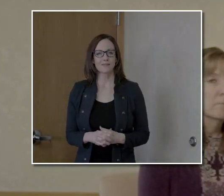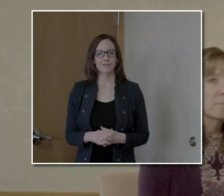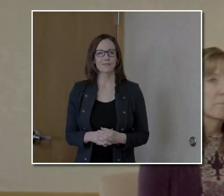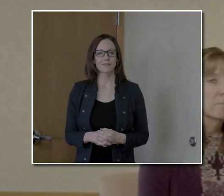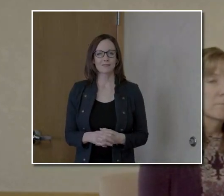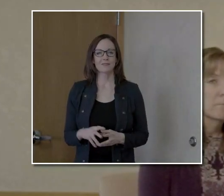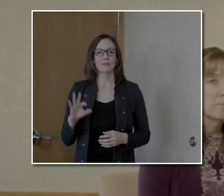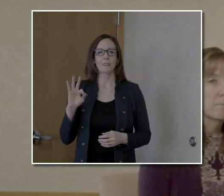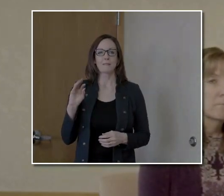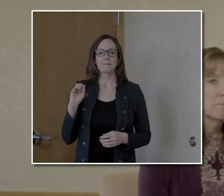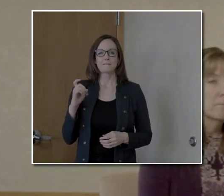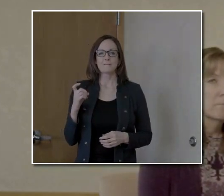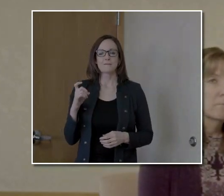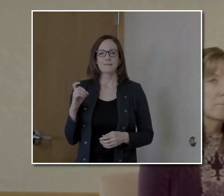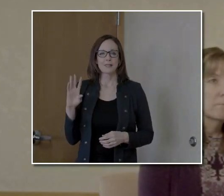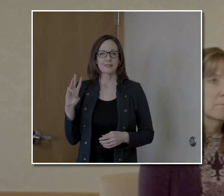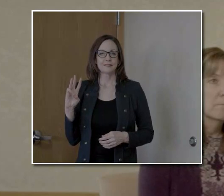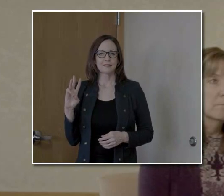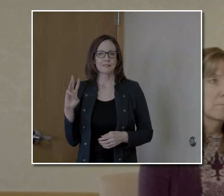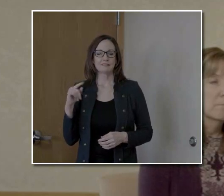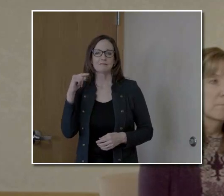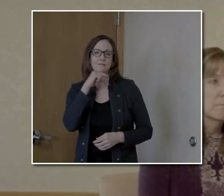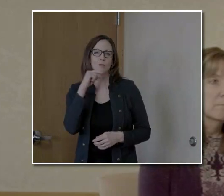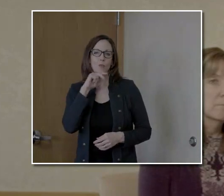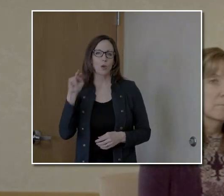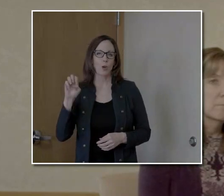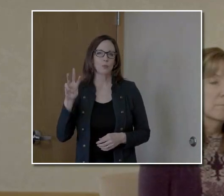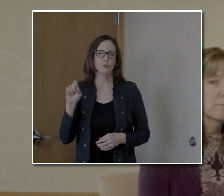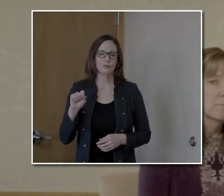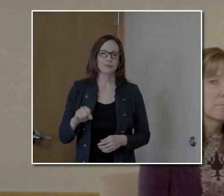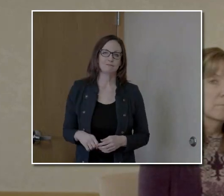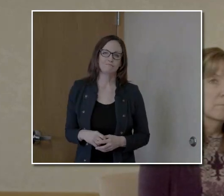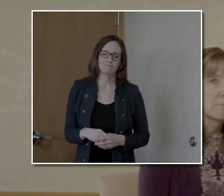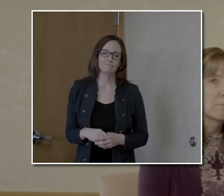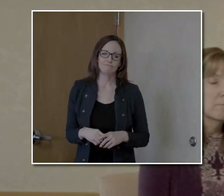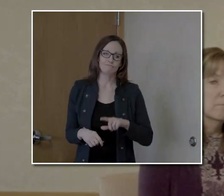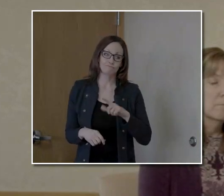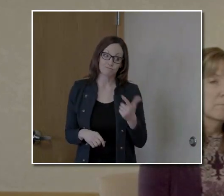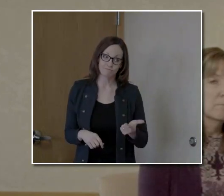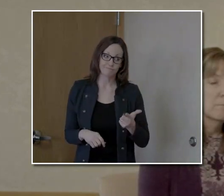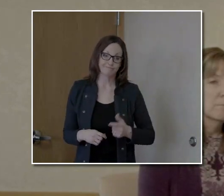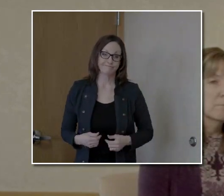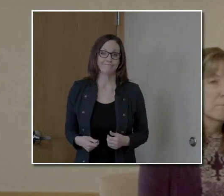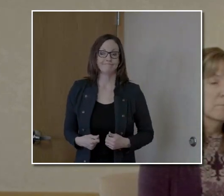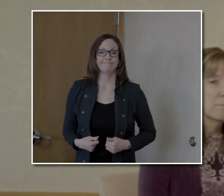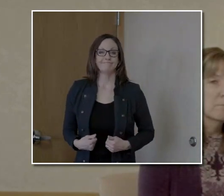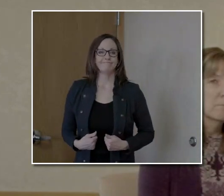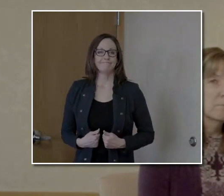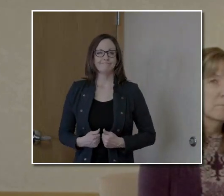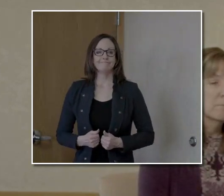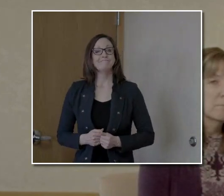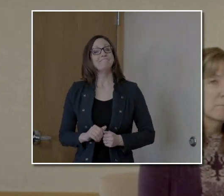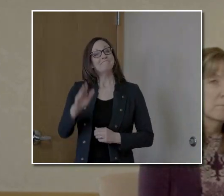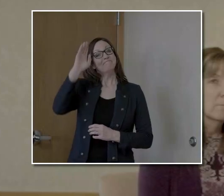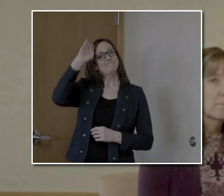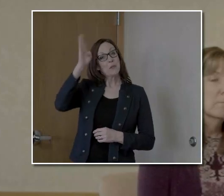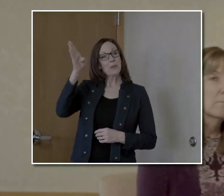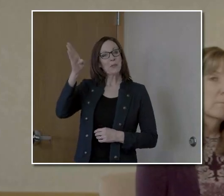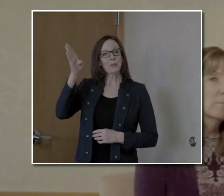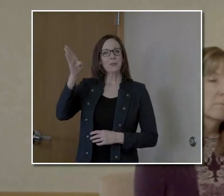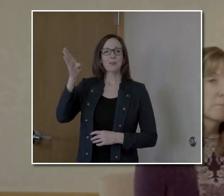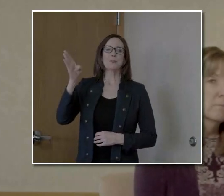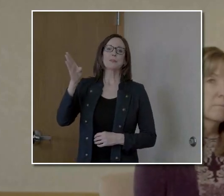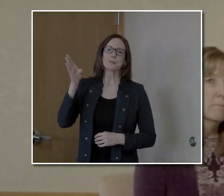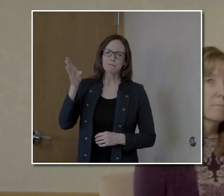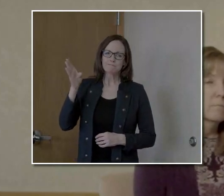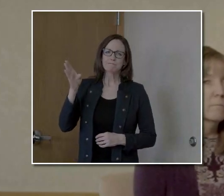Hi, Hi, this question is for the Deputy Secretary.